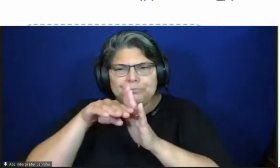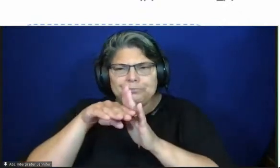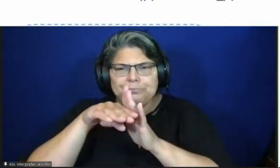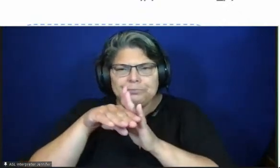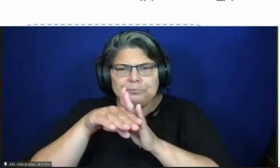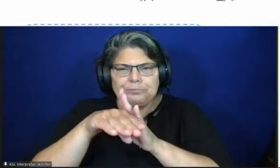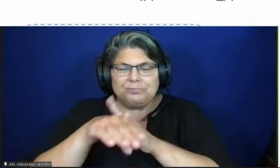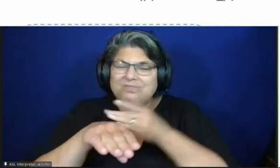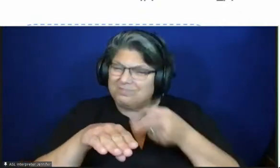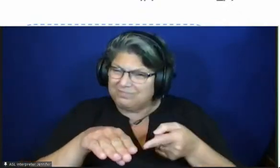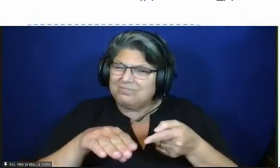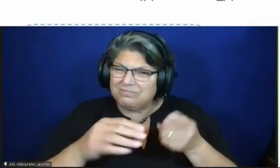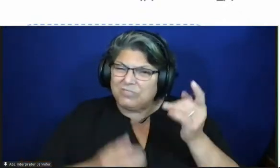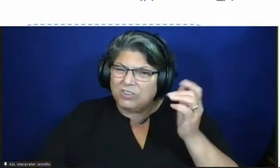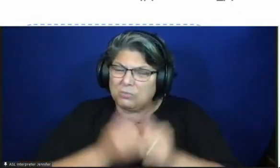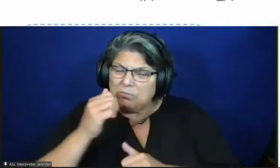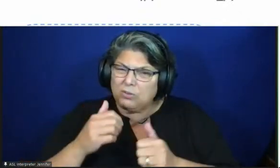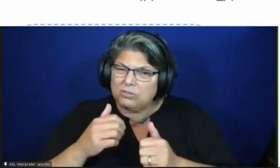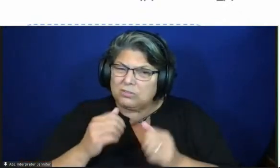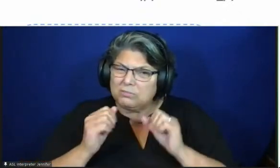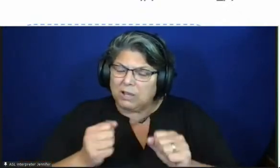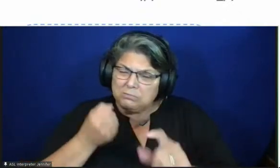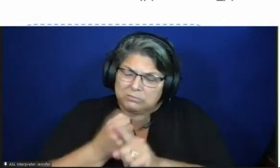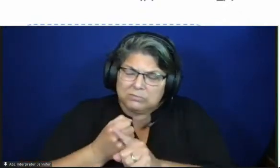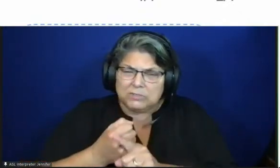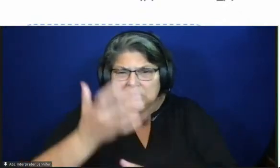most vulnerable in our population.